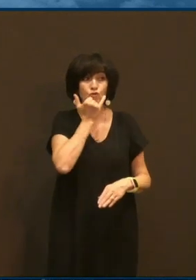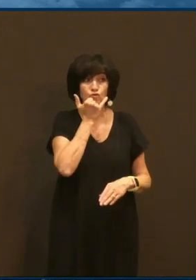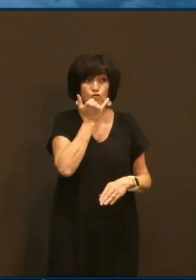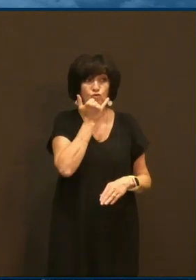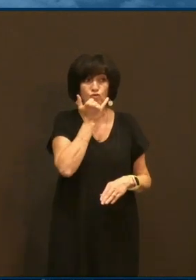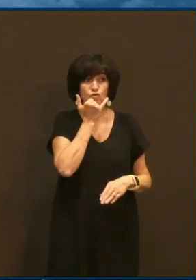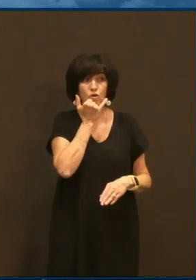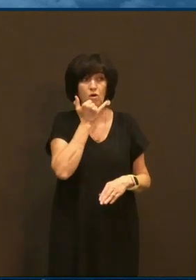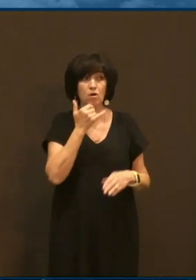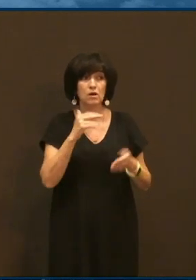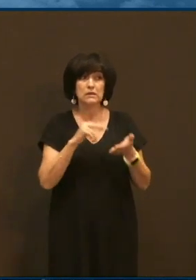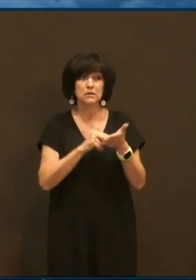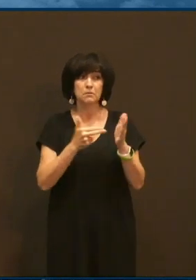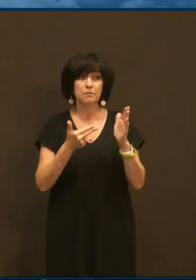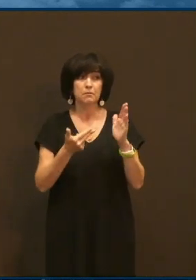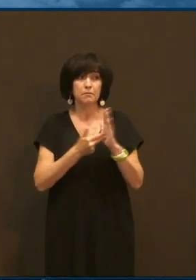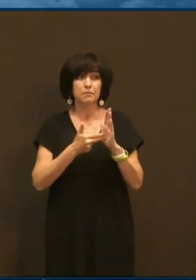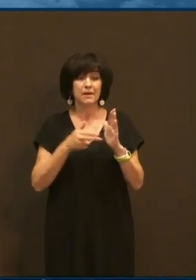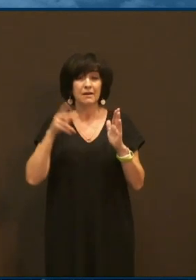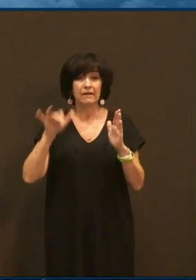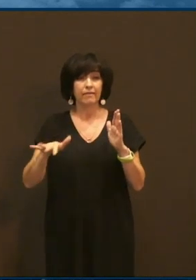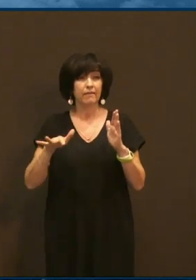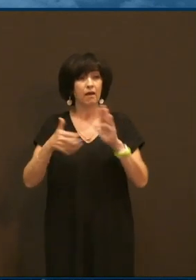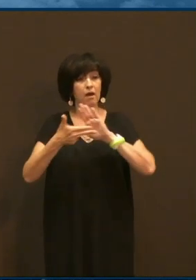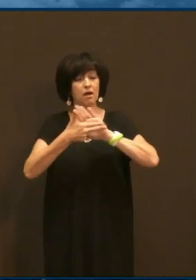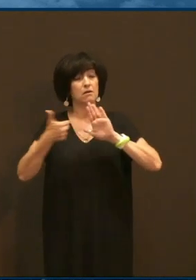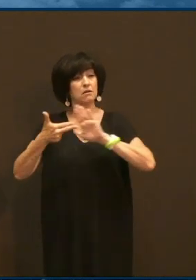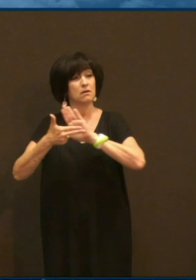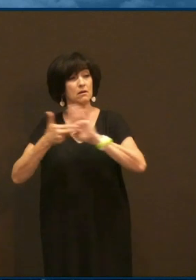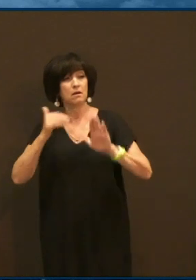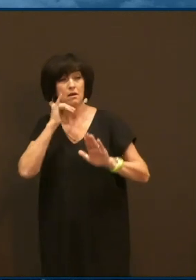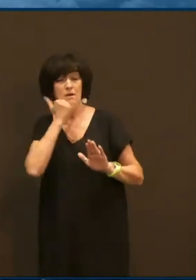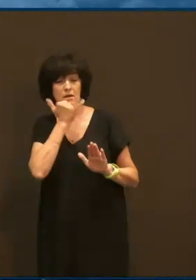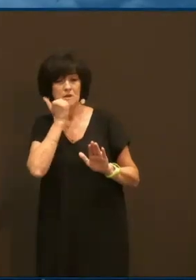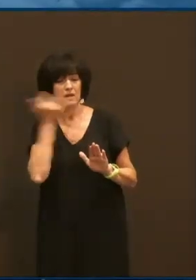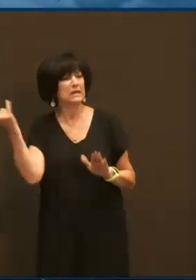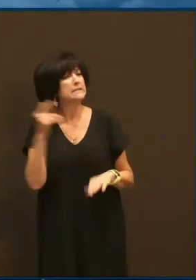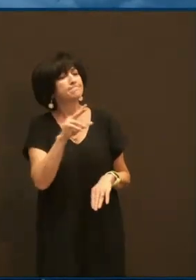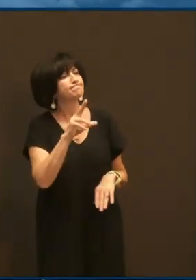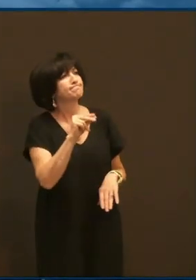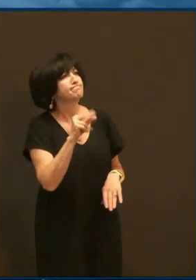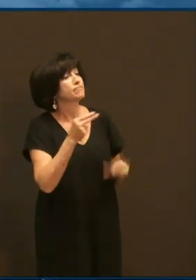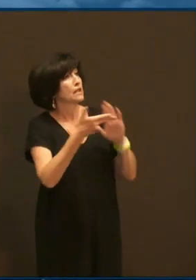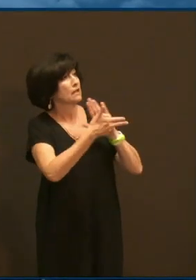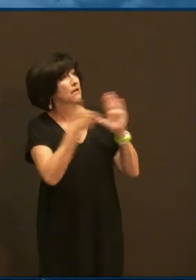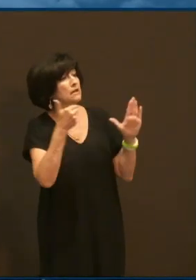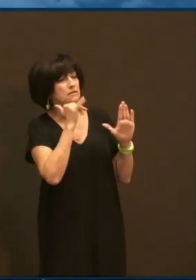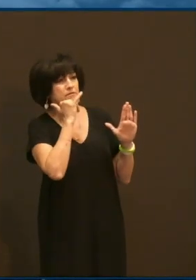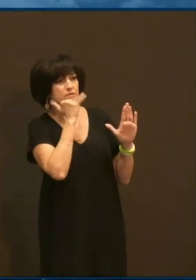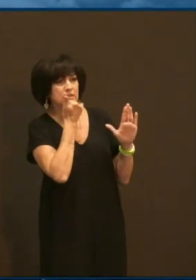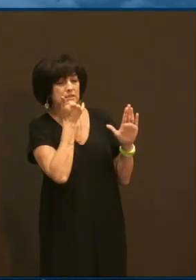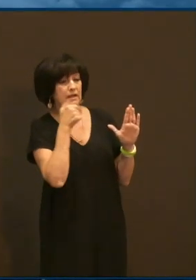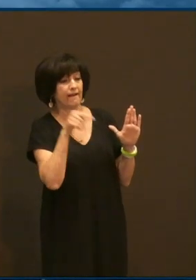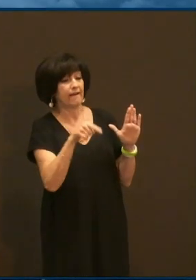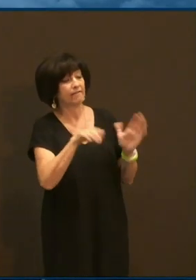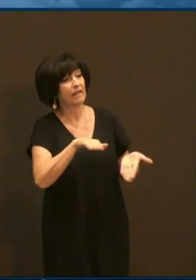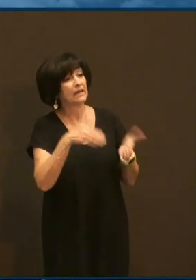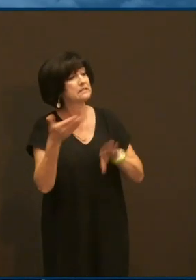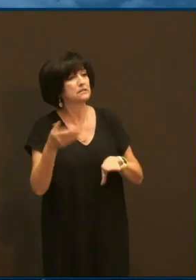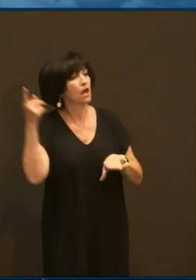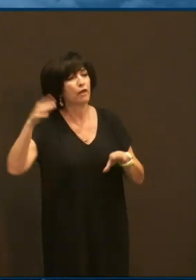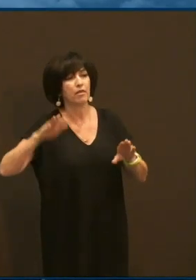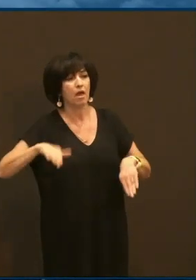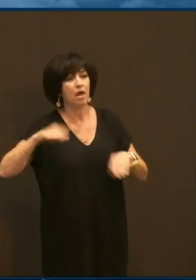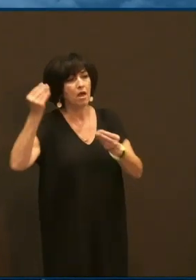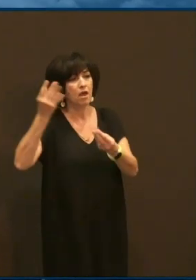was more of a classification error. Not so much a classification error. The deaths were not reported to us